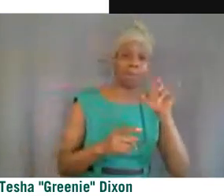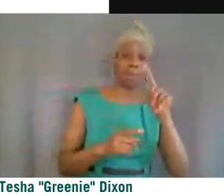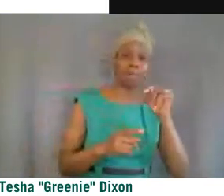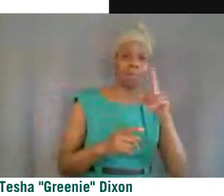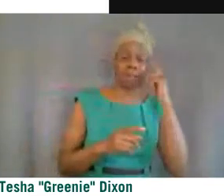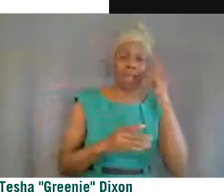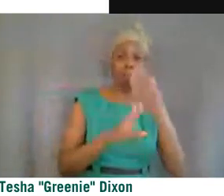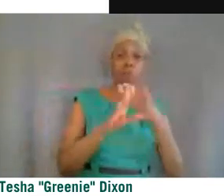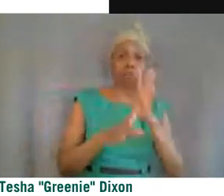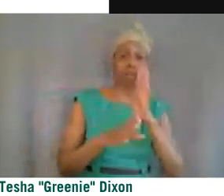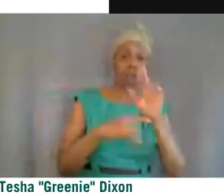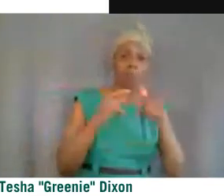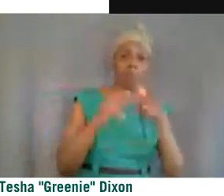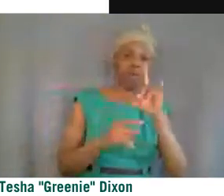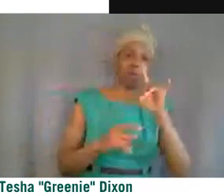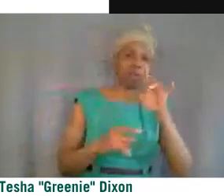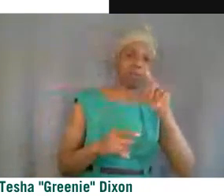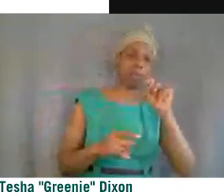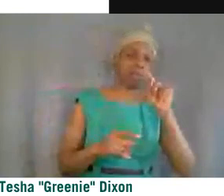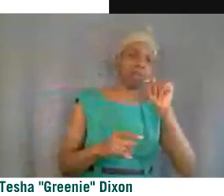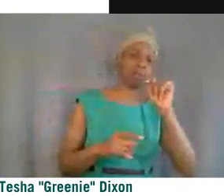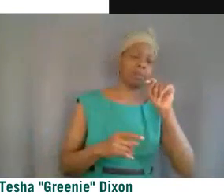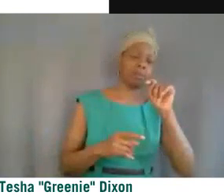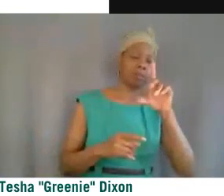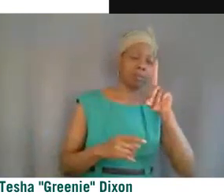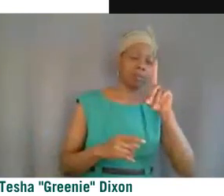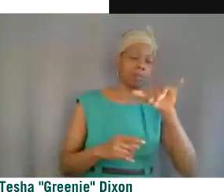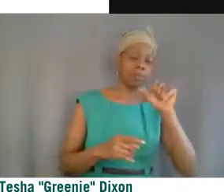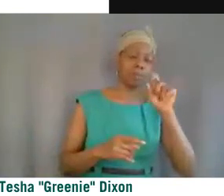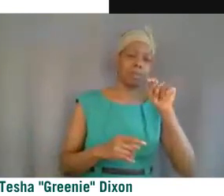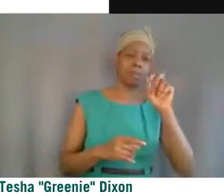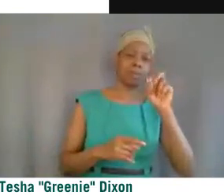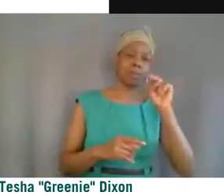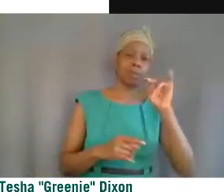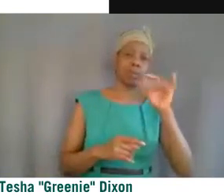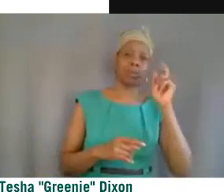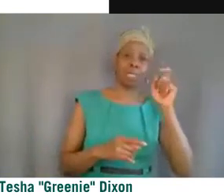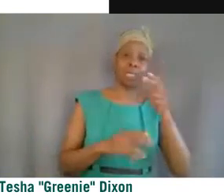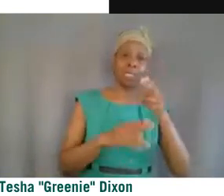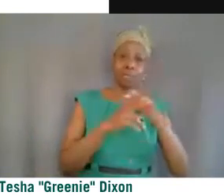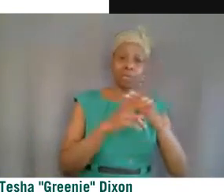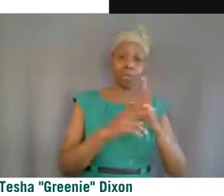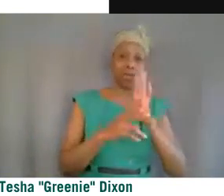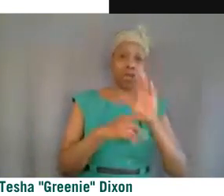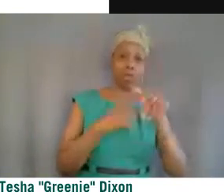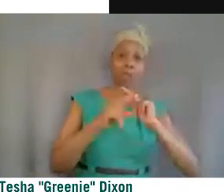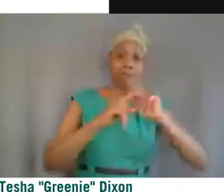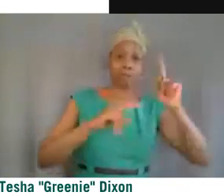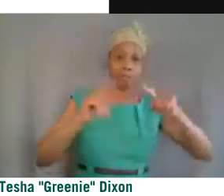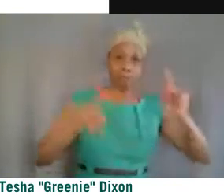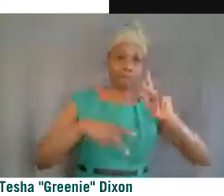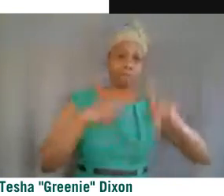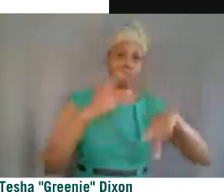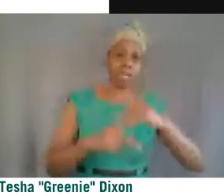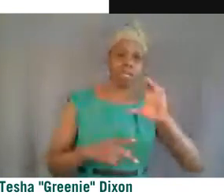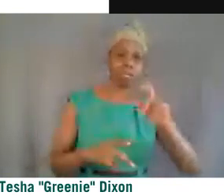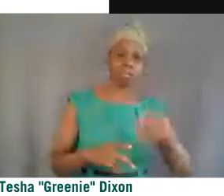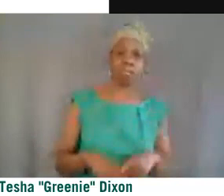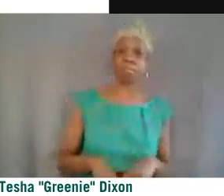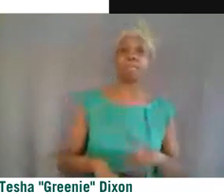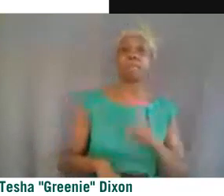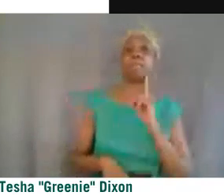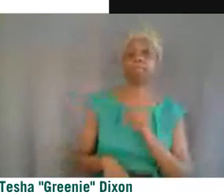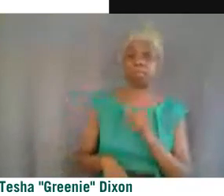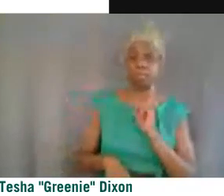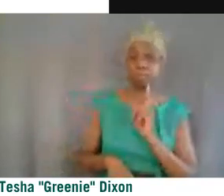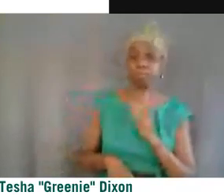dystonia, I think we probably just need to really briefly talk about the different types. Sure.